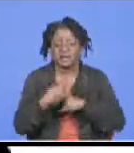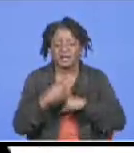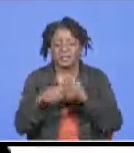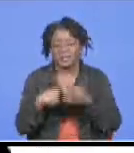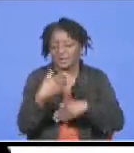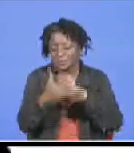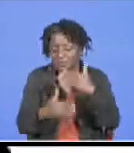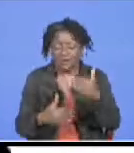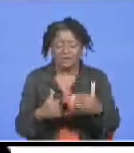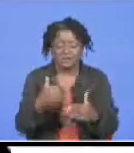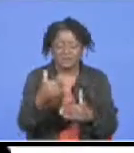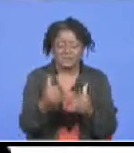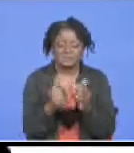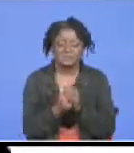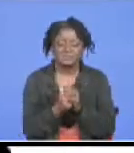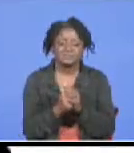been.